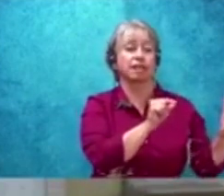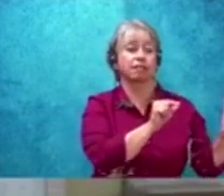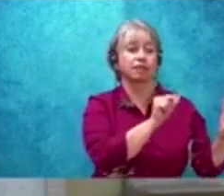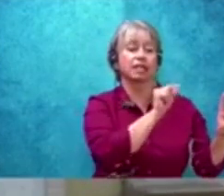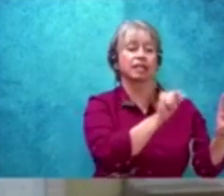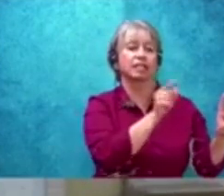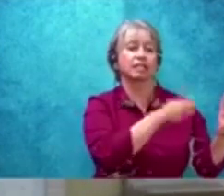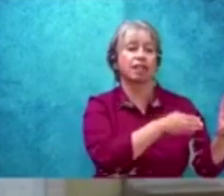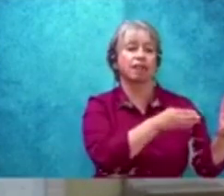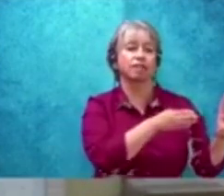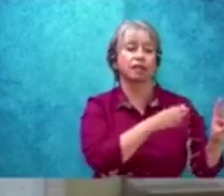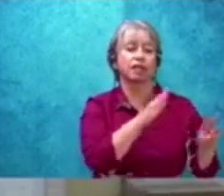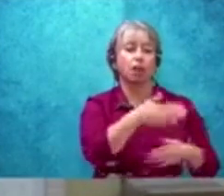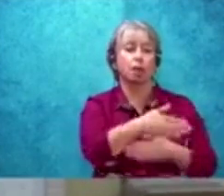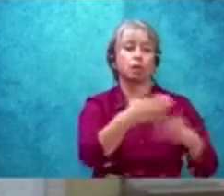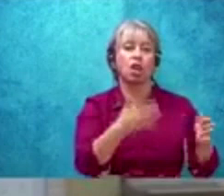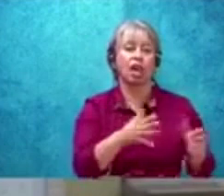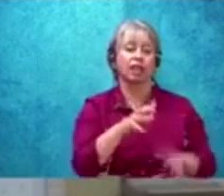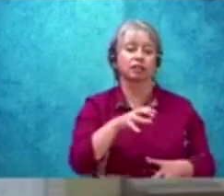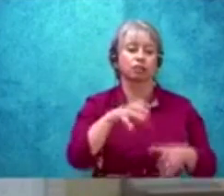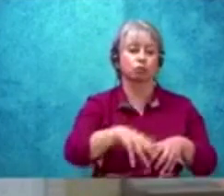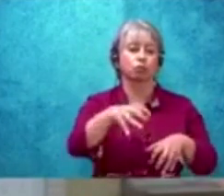1, 2, 3, 4, 5, 6, 7 blocks.